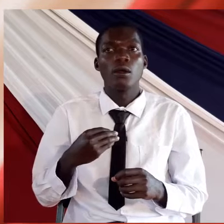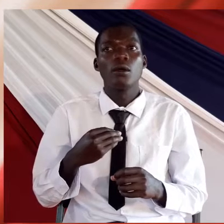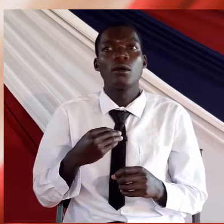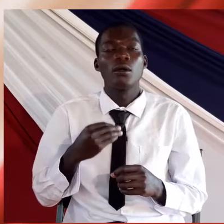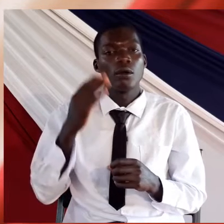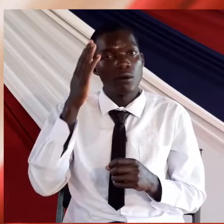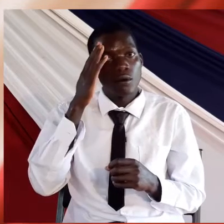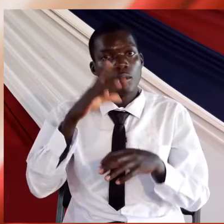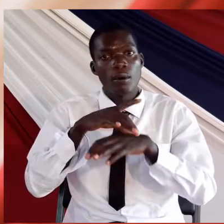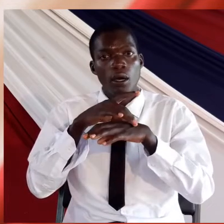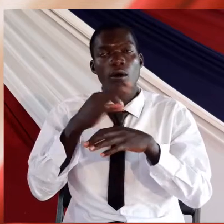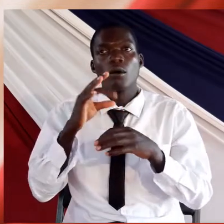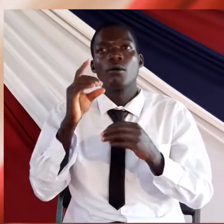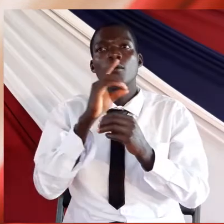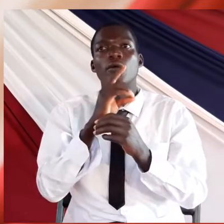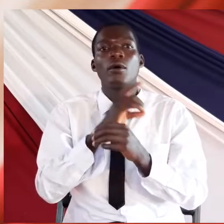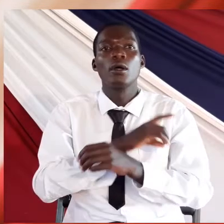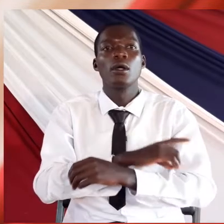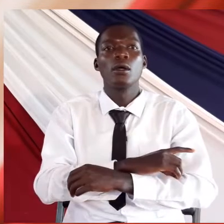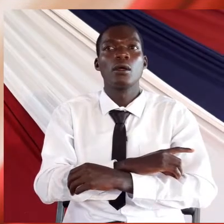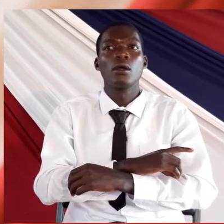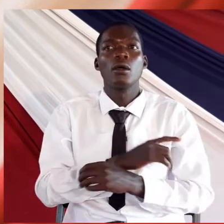be moonlight for the night.